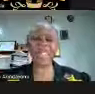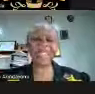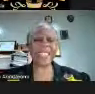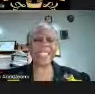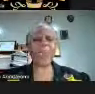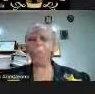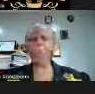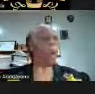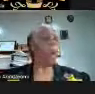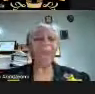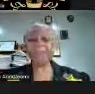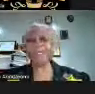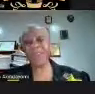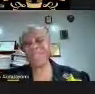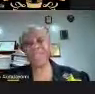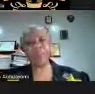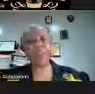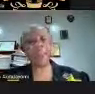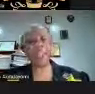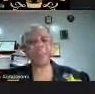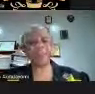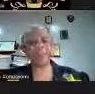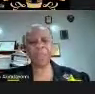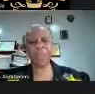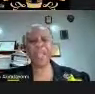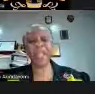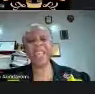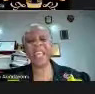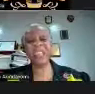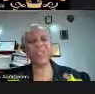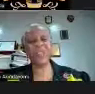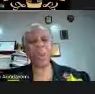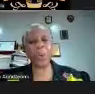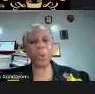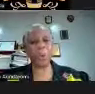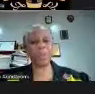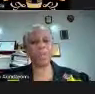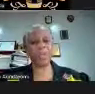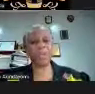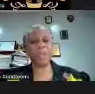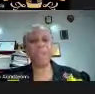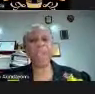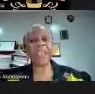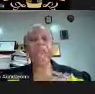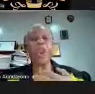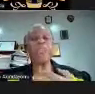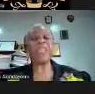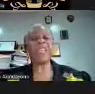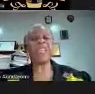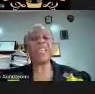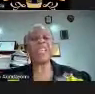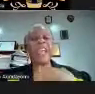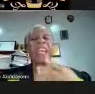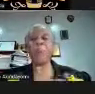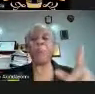in their skin. We all have something that we're dealing with. And I think that is so important. Find